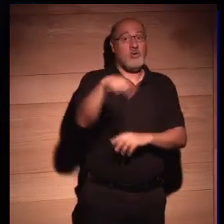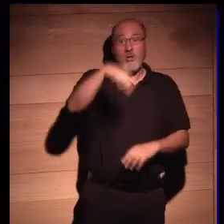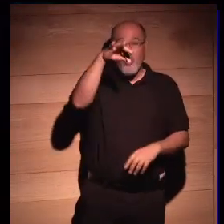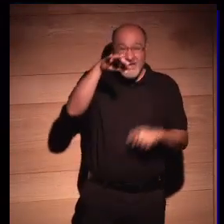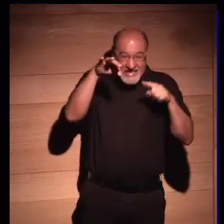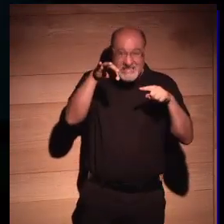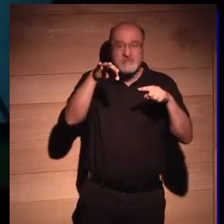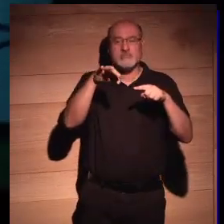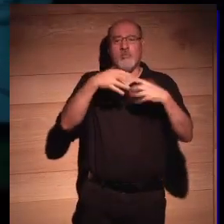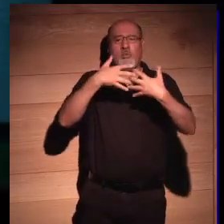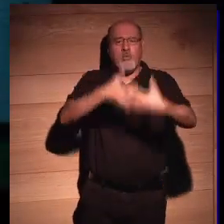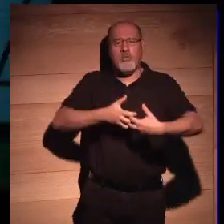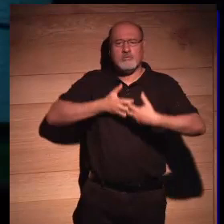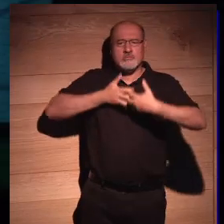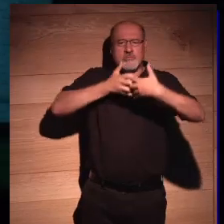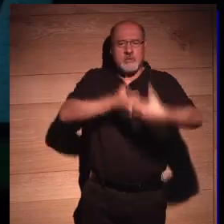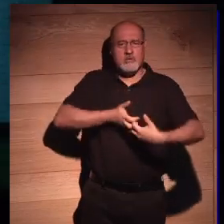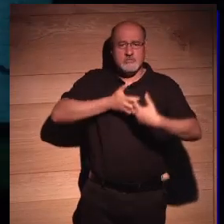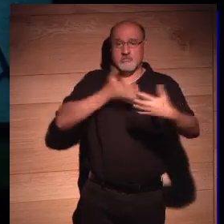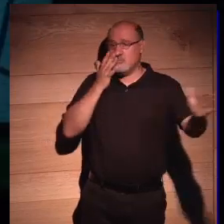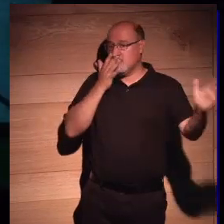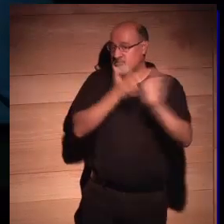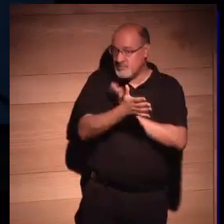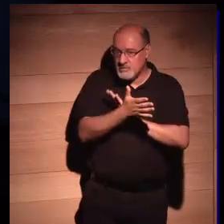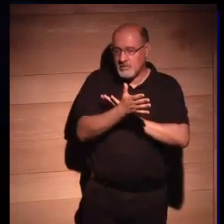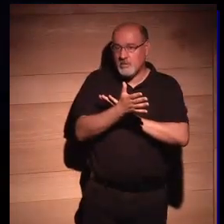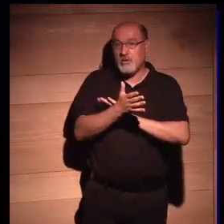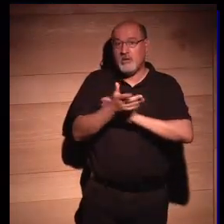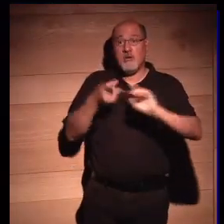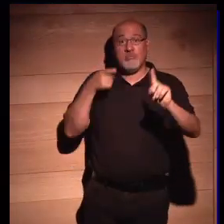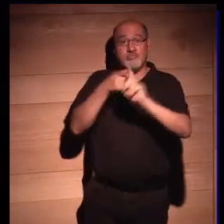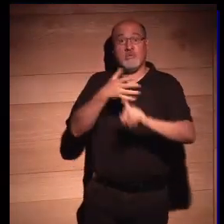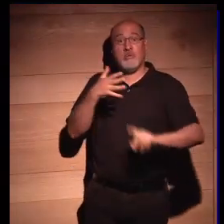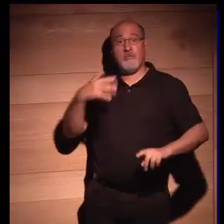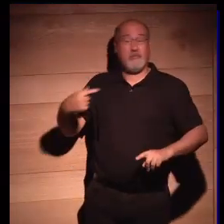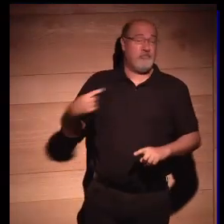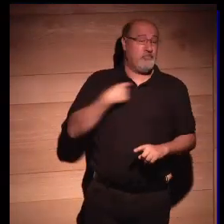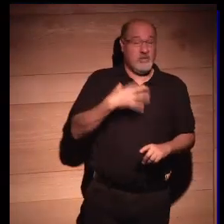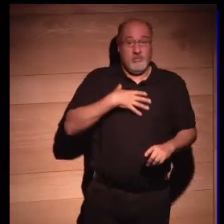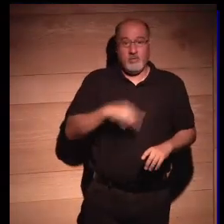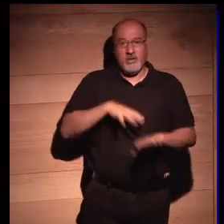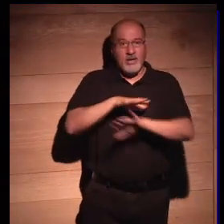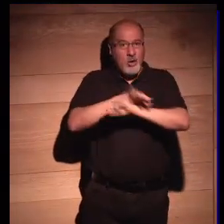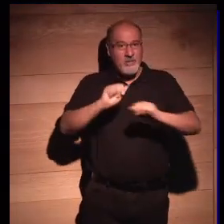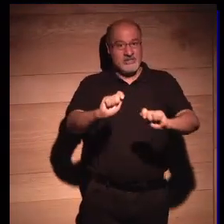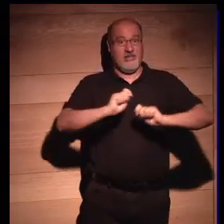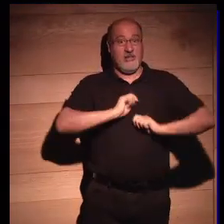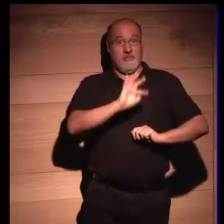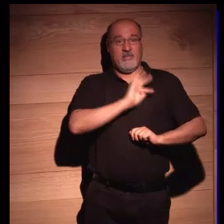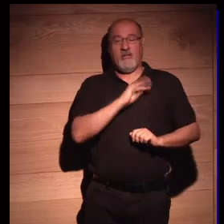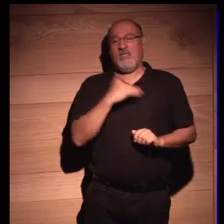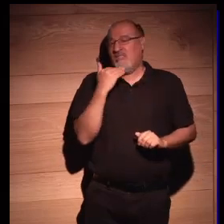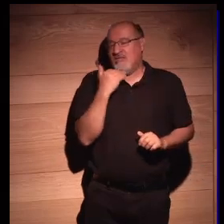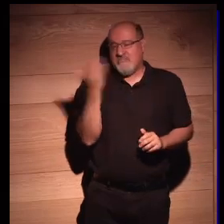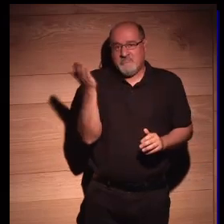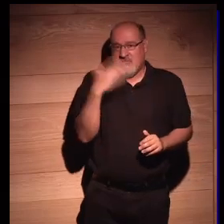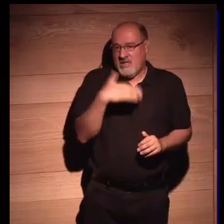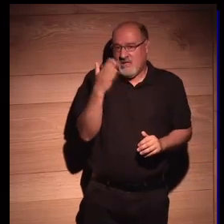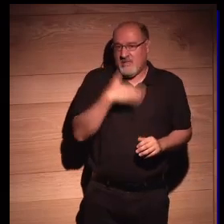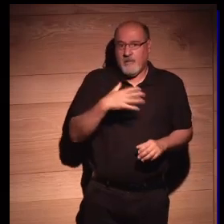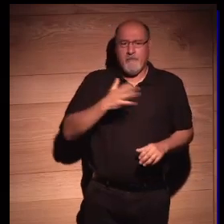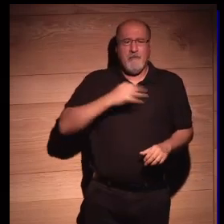only victory is to keep fighting, to continue running the risk of losing. The reward is